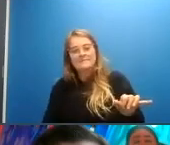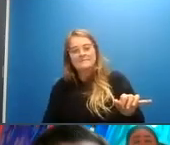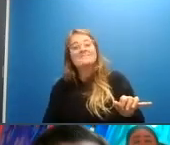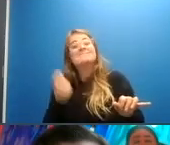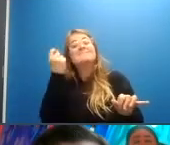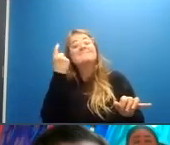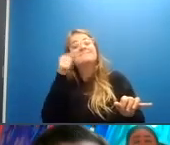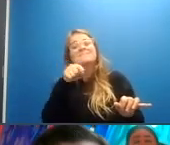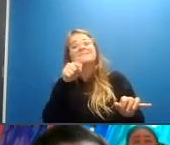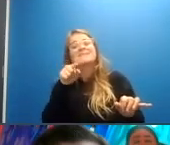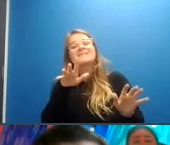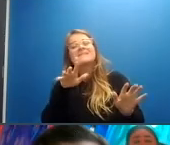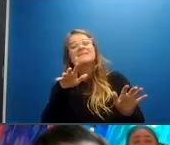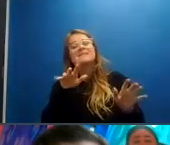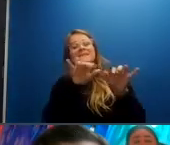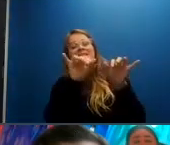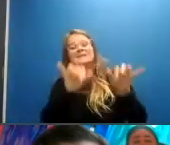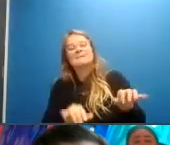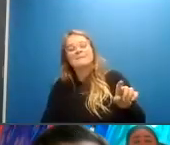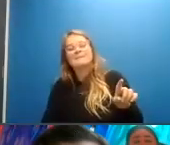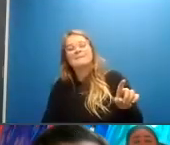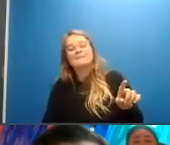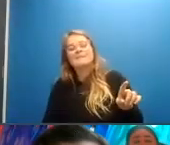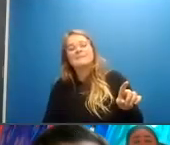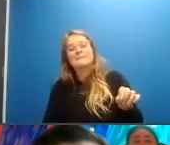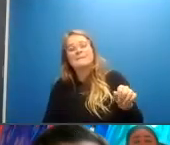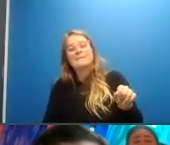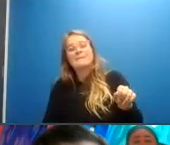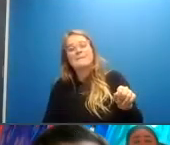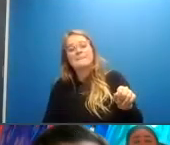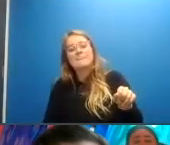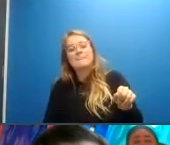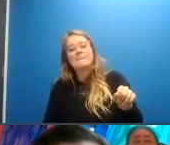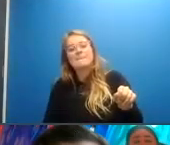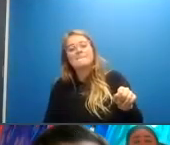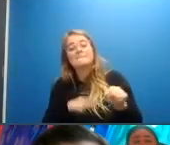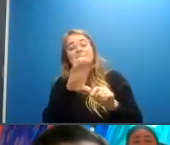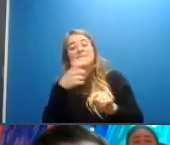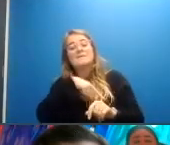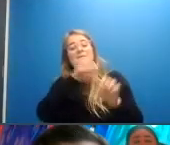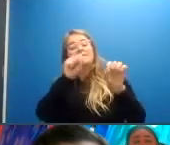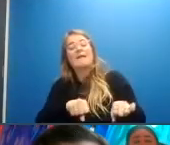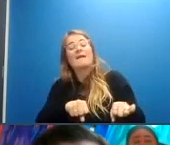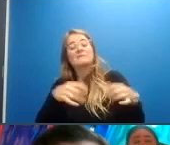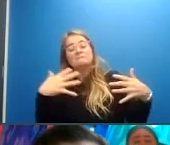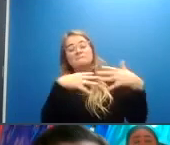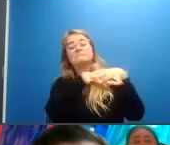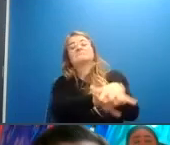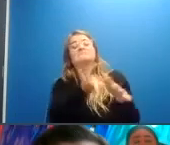particular program for the PABC is that we're able to have that, and I think that is